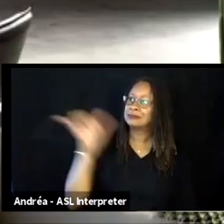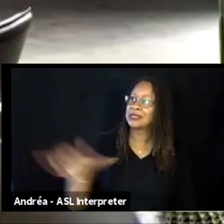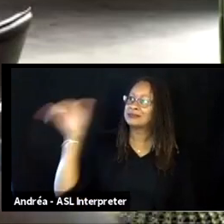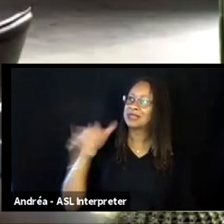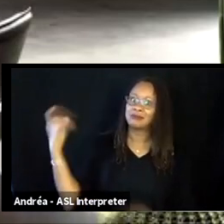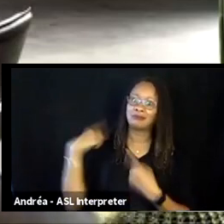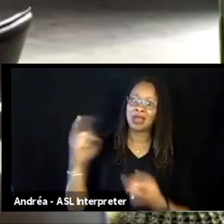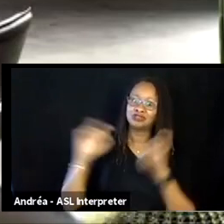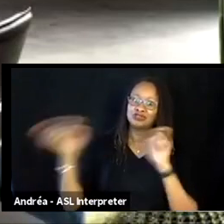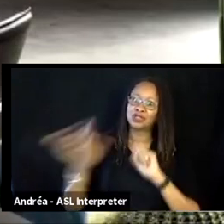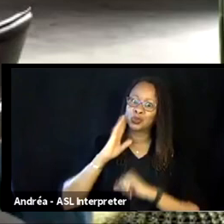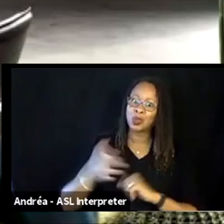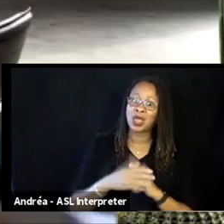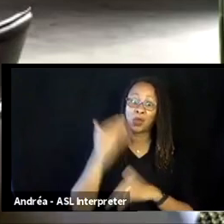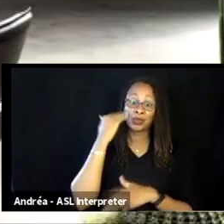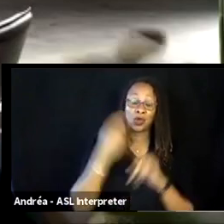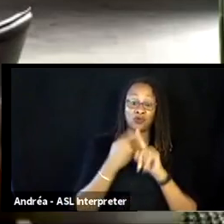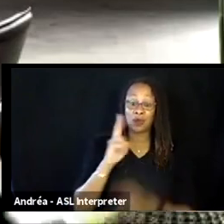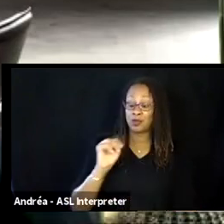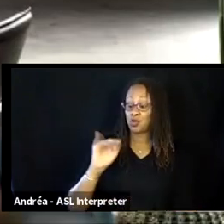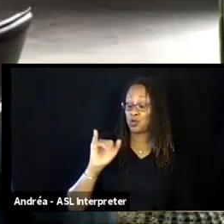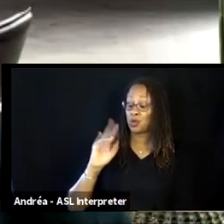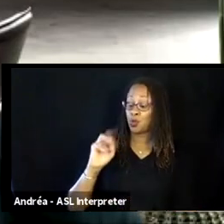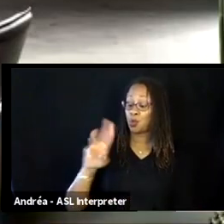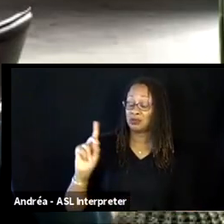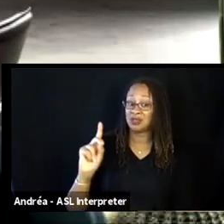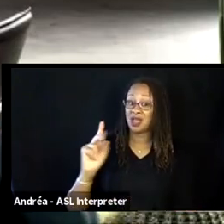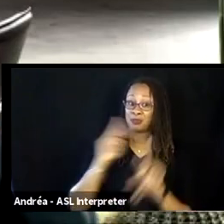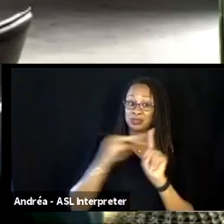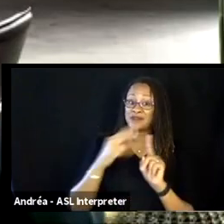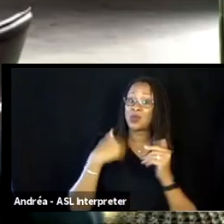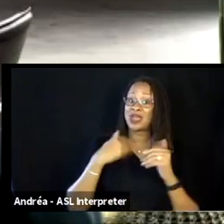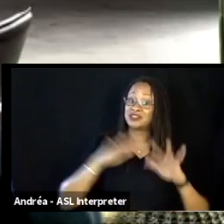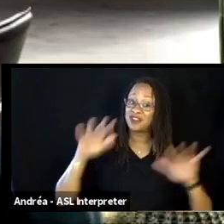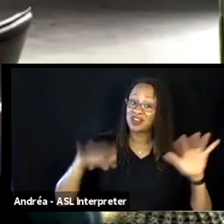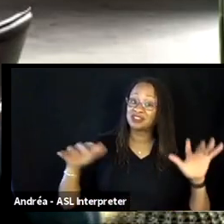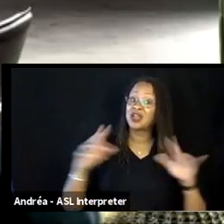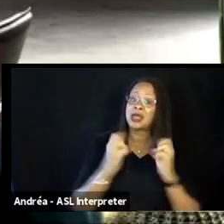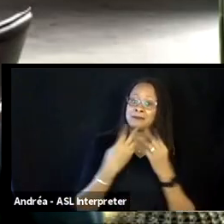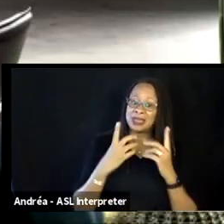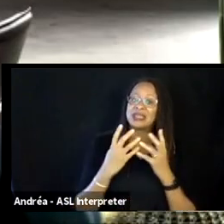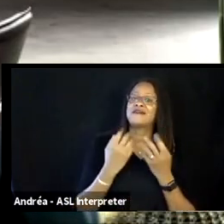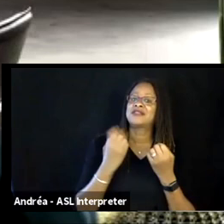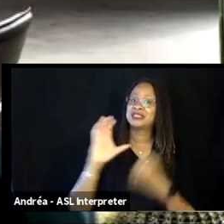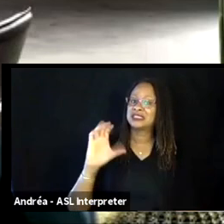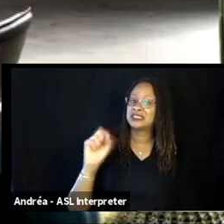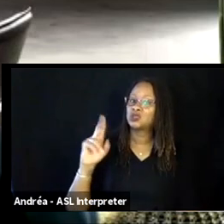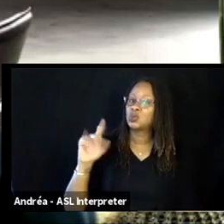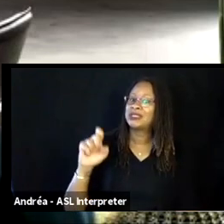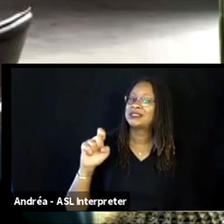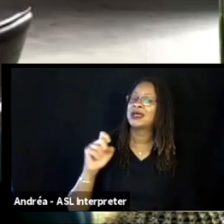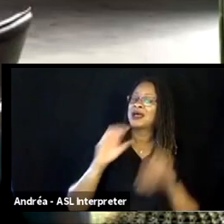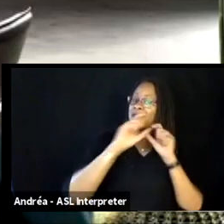we know from a UniWorld perspective, we've at least diversified many more of the C-suite pipelines already in a very